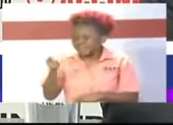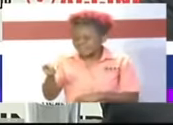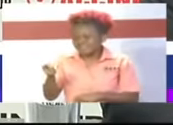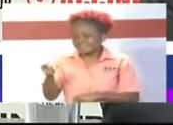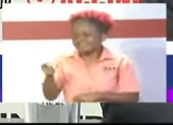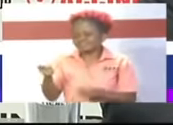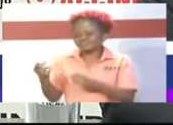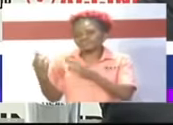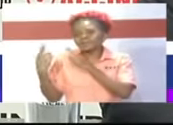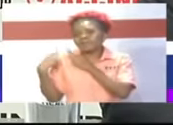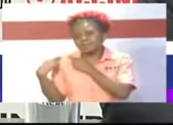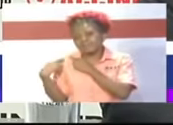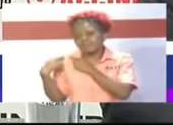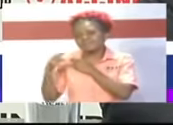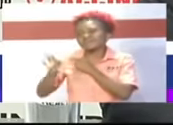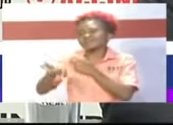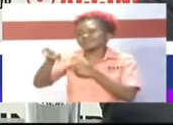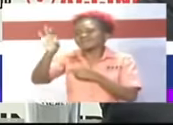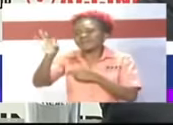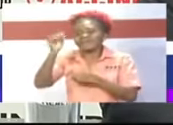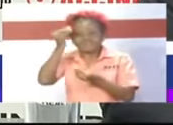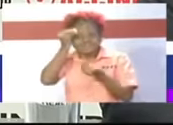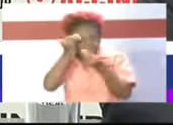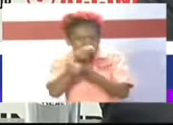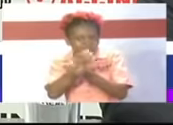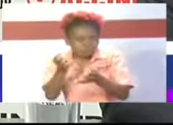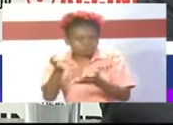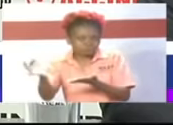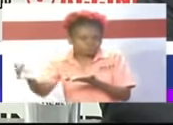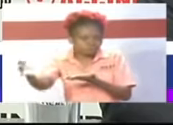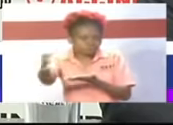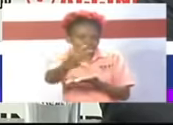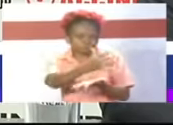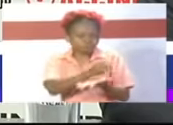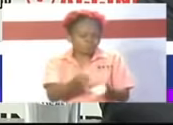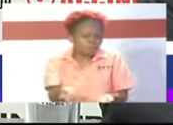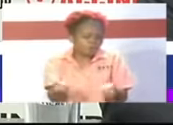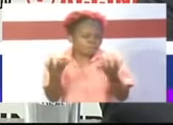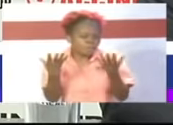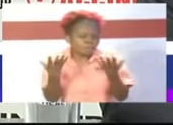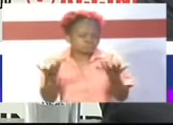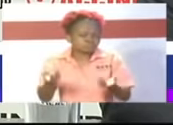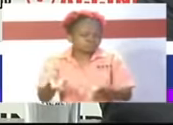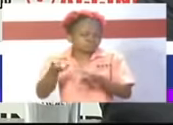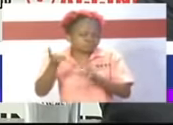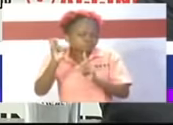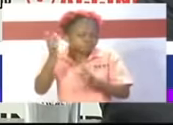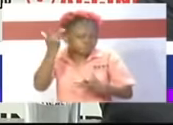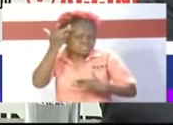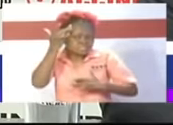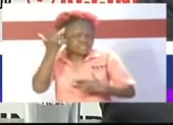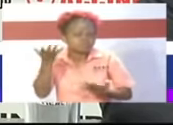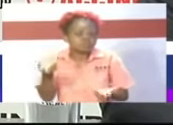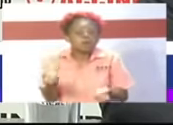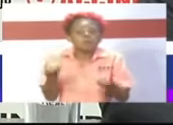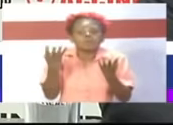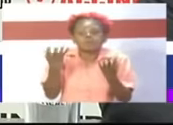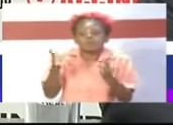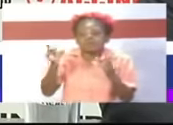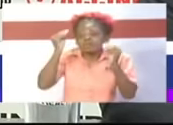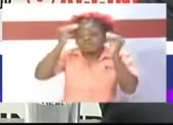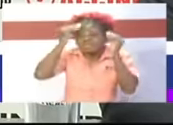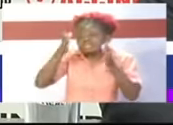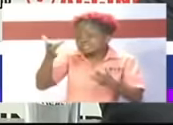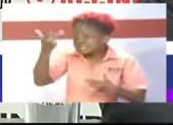of the response. And that when they do compile and share reports of that nature with us, then we'll be able to share